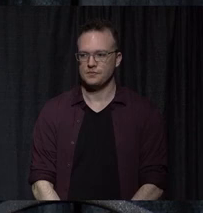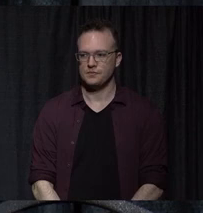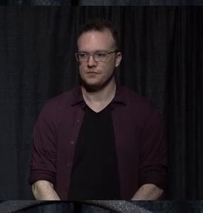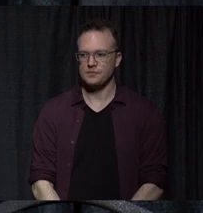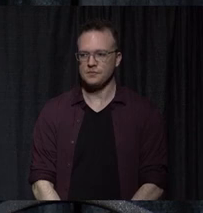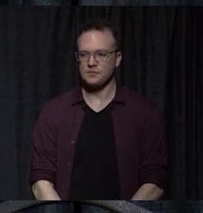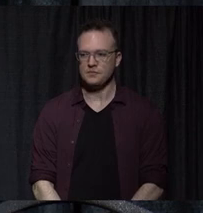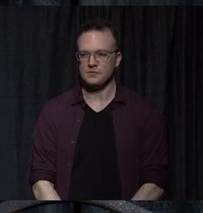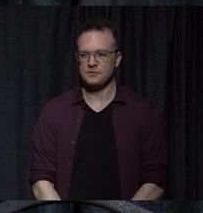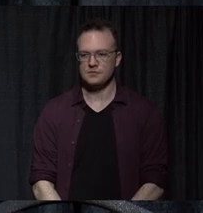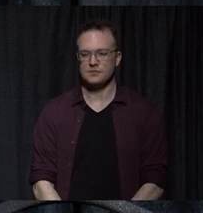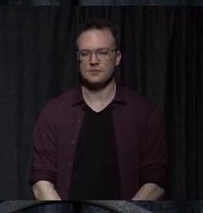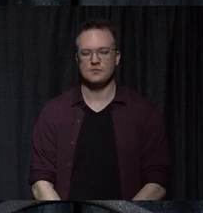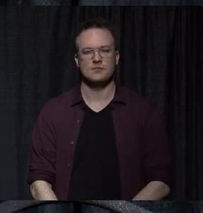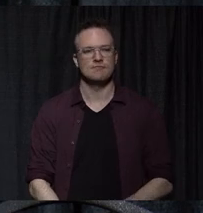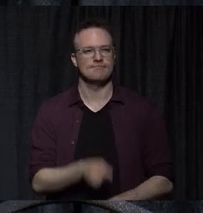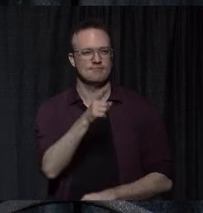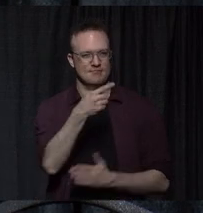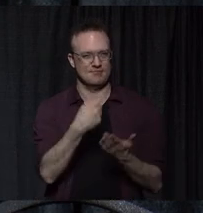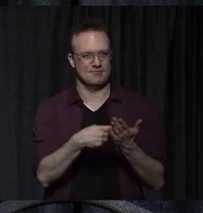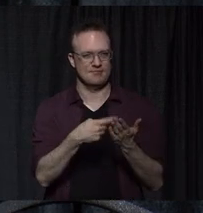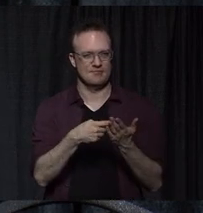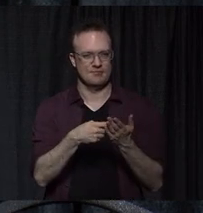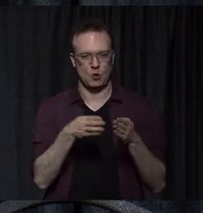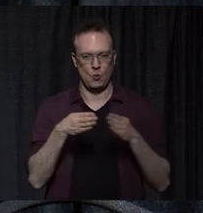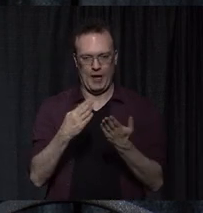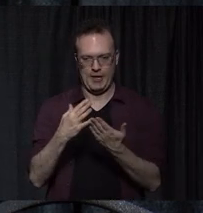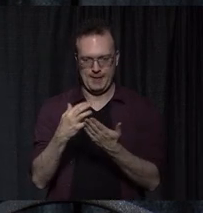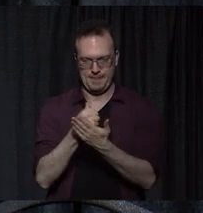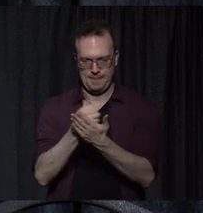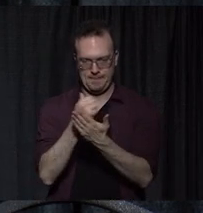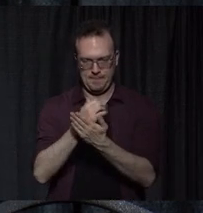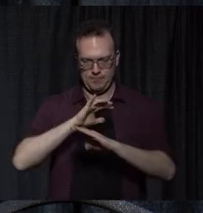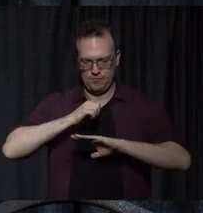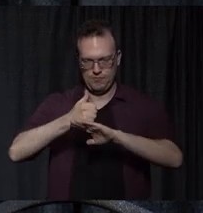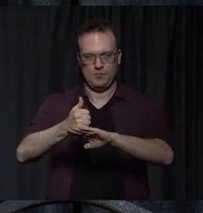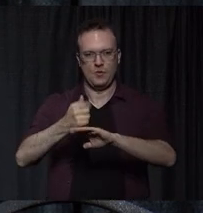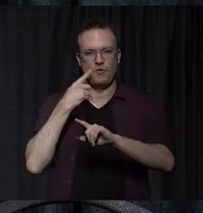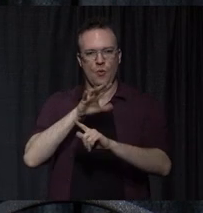And you talk about paving the way.